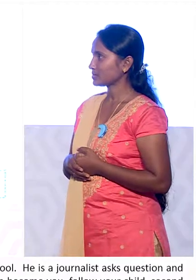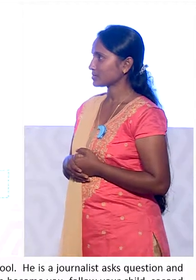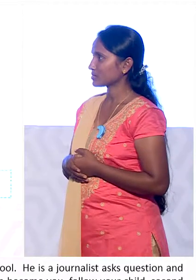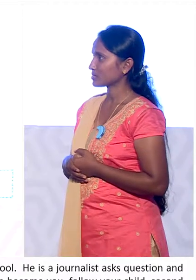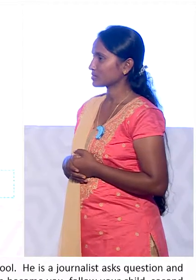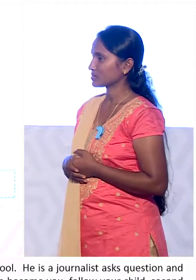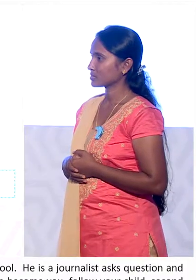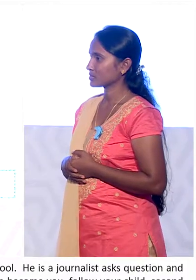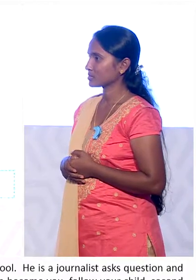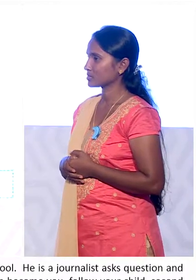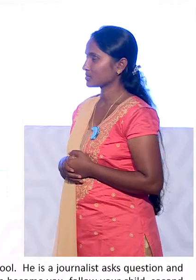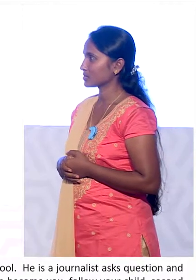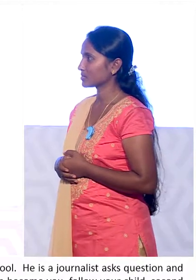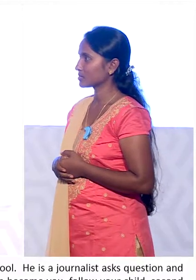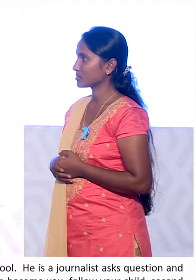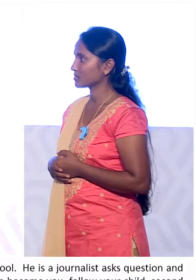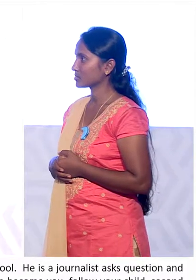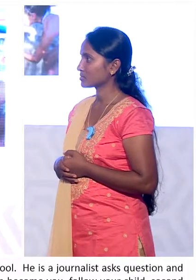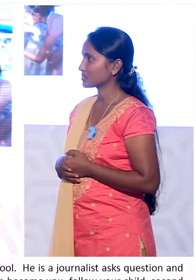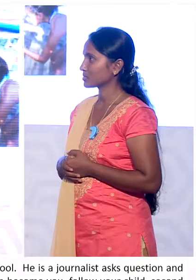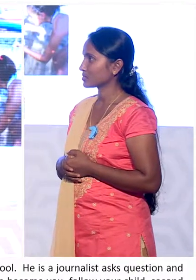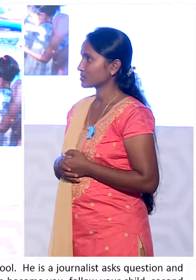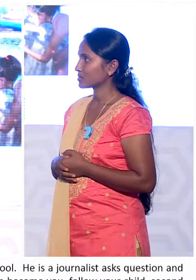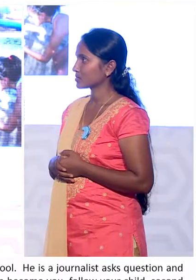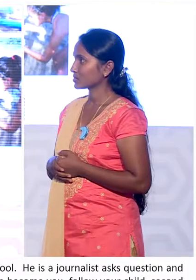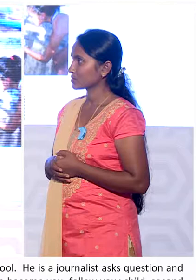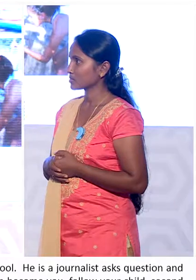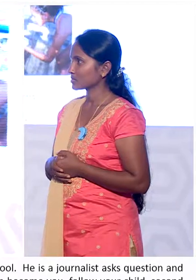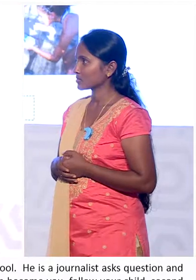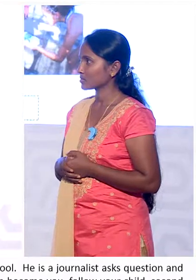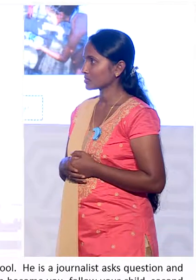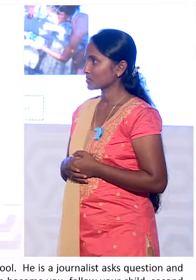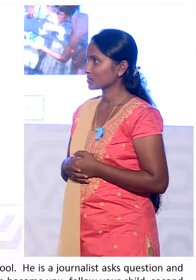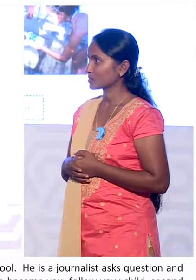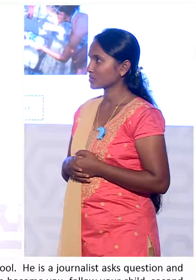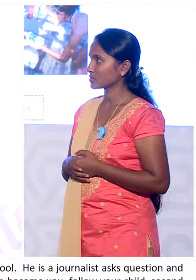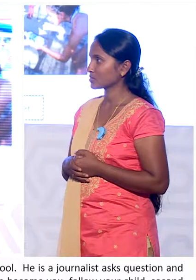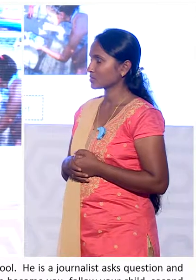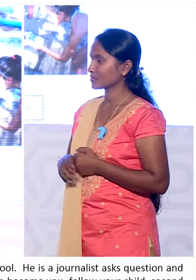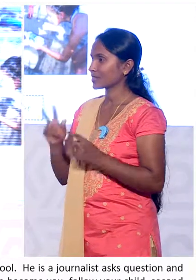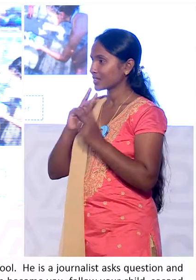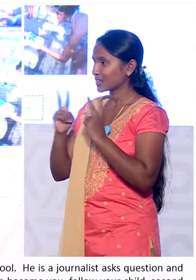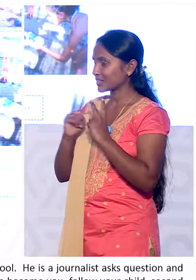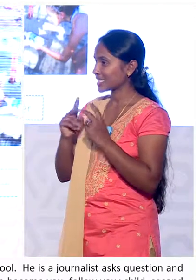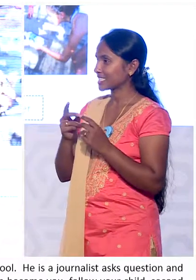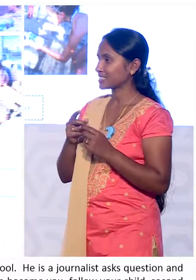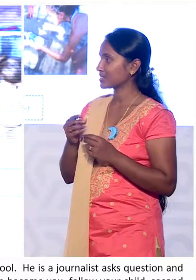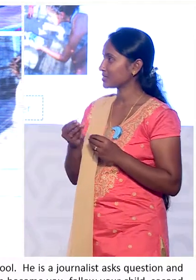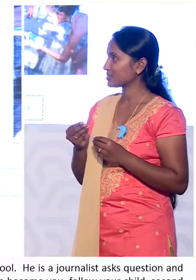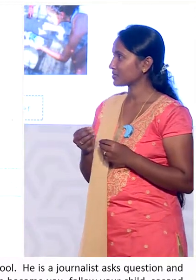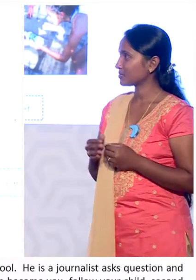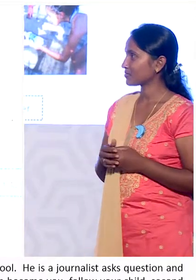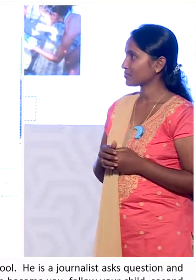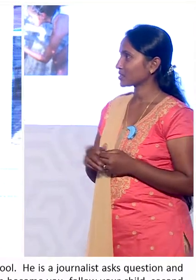He's talking. And I noticed very quickly that he spoke when the horse was in certain ways of moving. So I